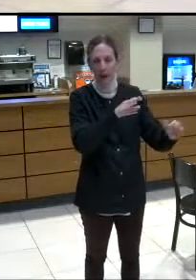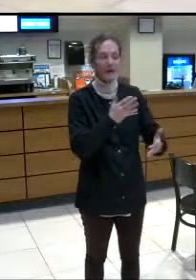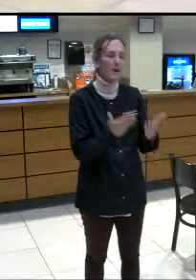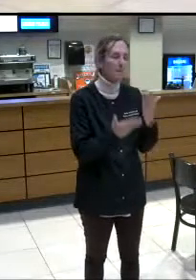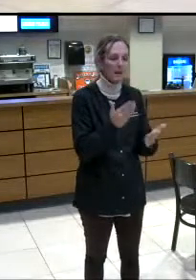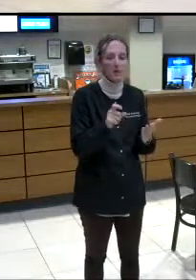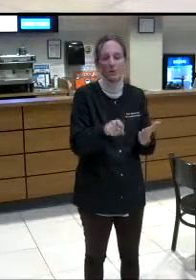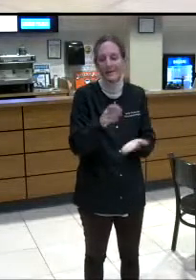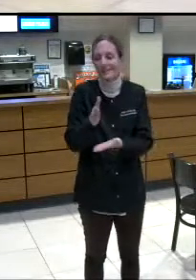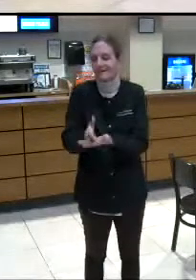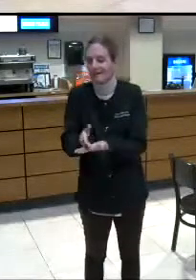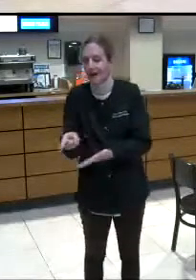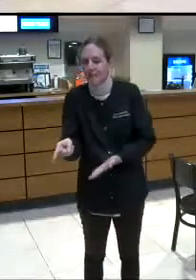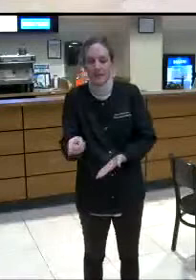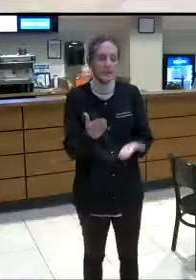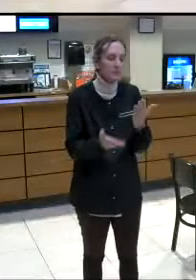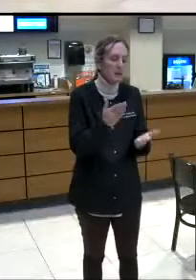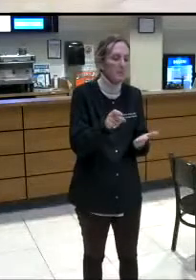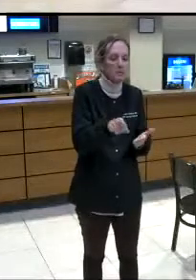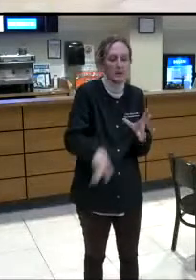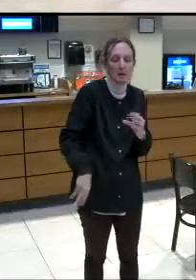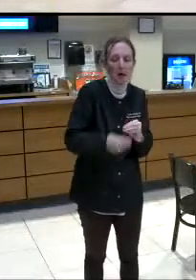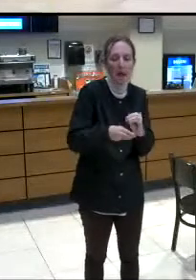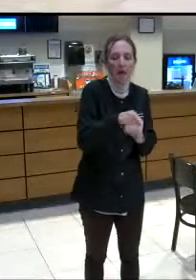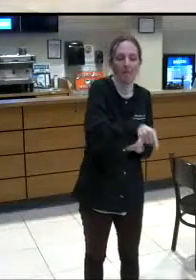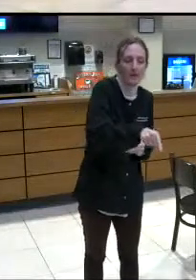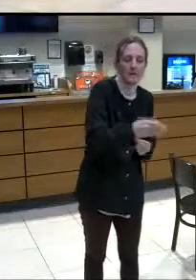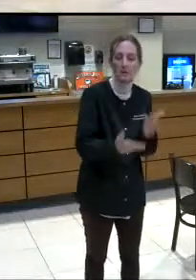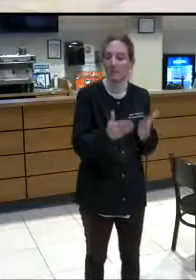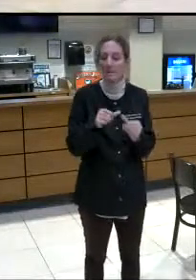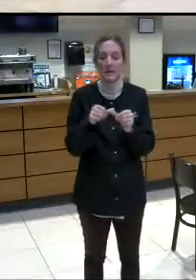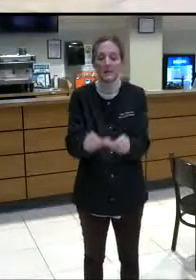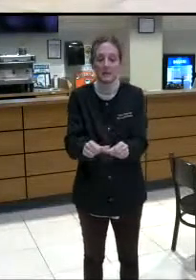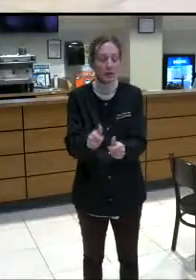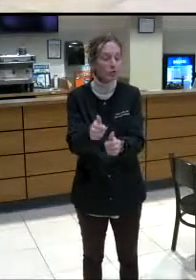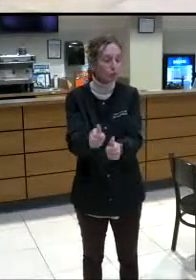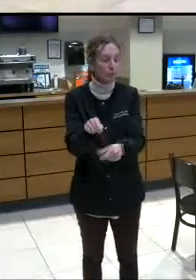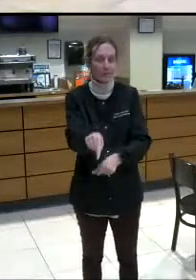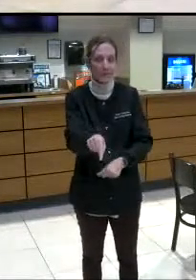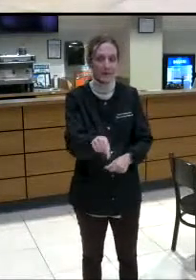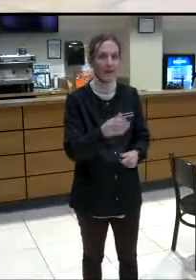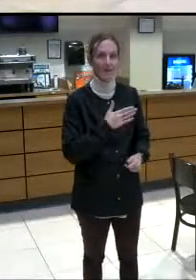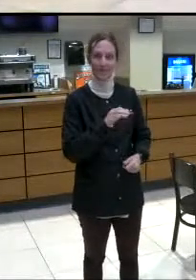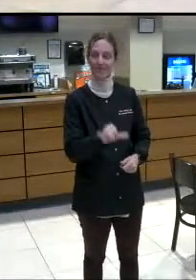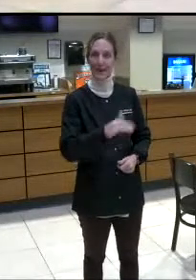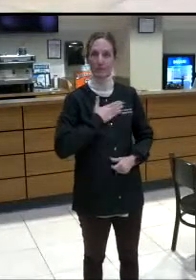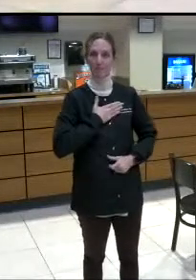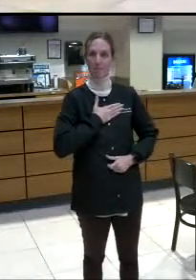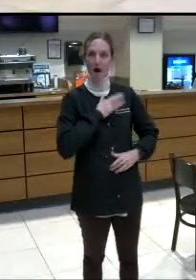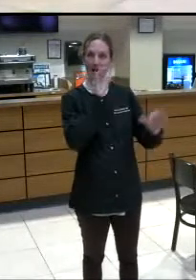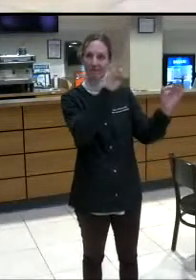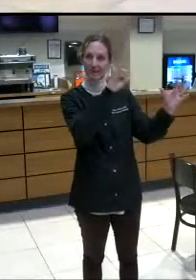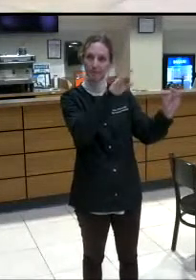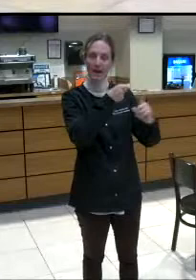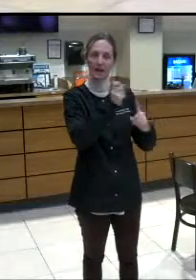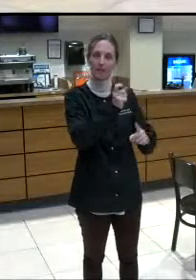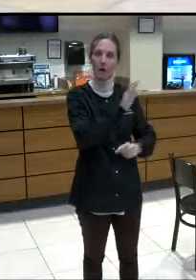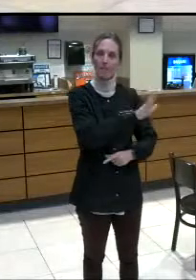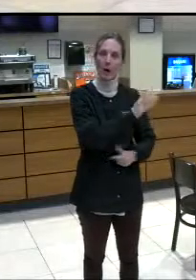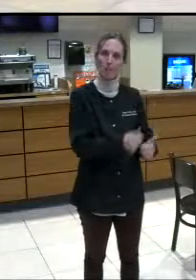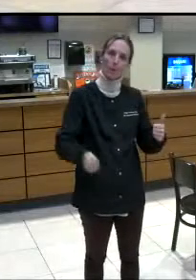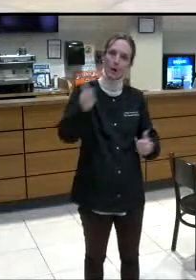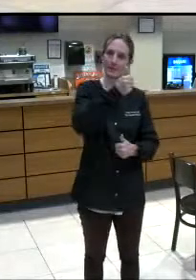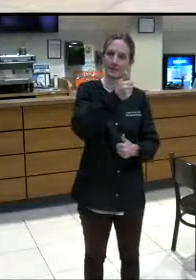stop doing. Maybe this is something that you need to continue doing. And that was feedback from me. That was feedback from her principal